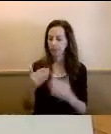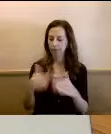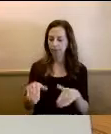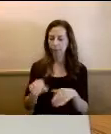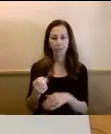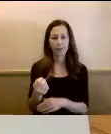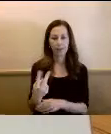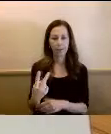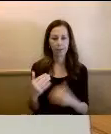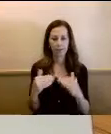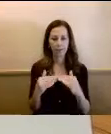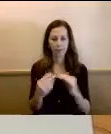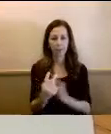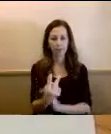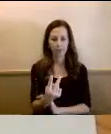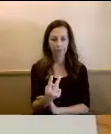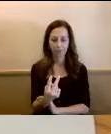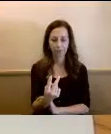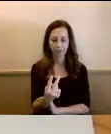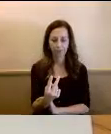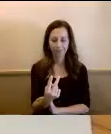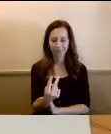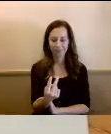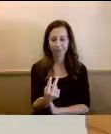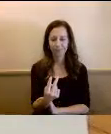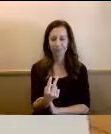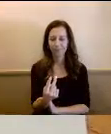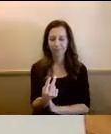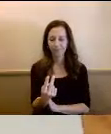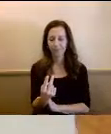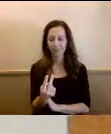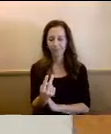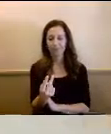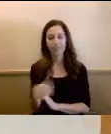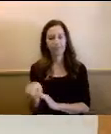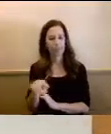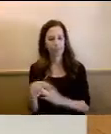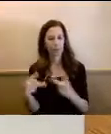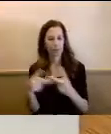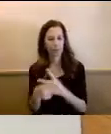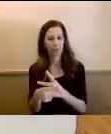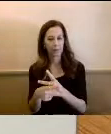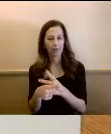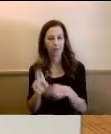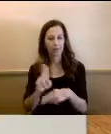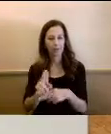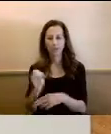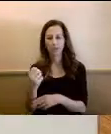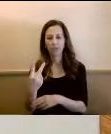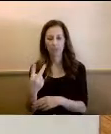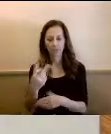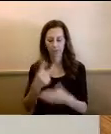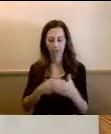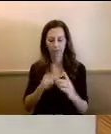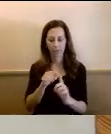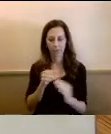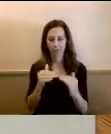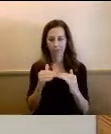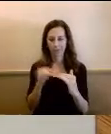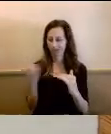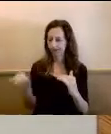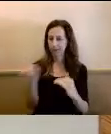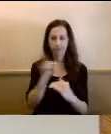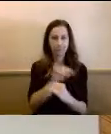divided by 12 equals 2. So we're going to multiply by 12 on both sides.